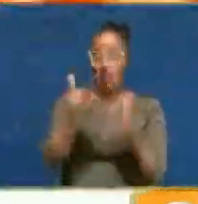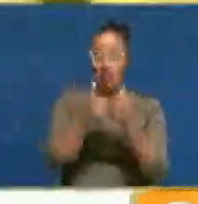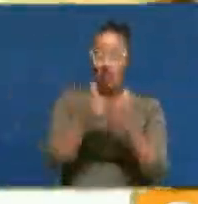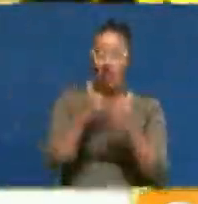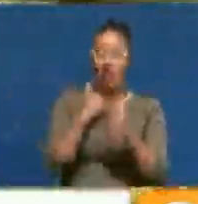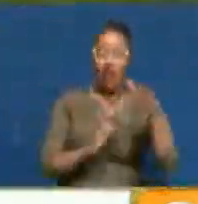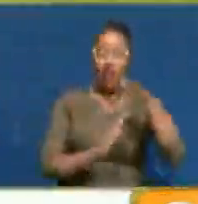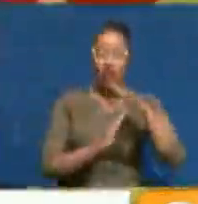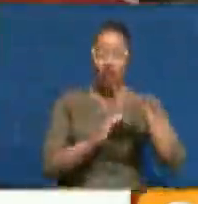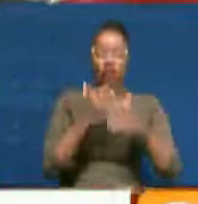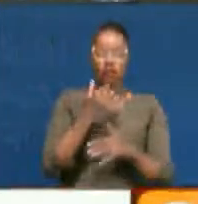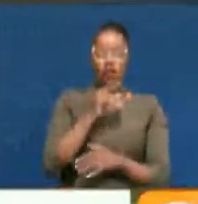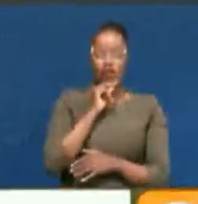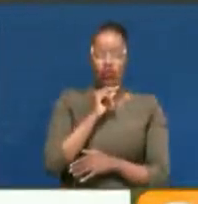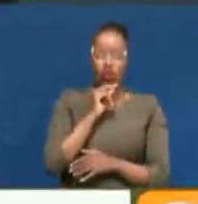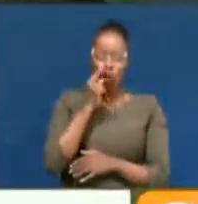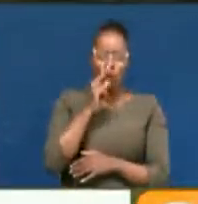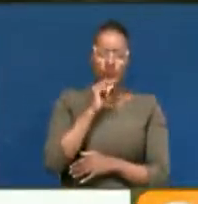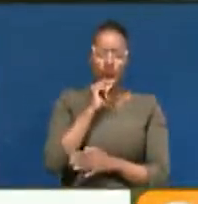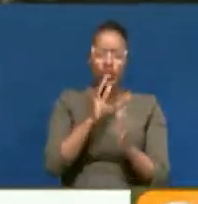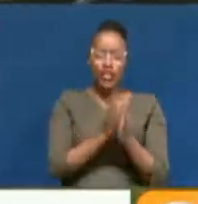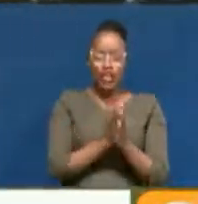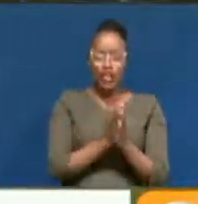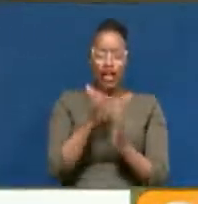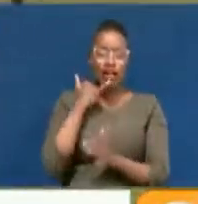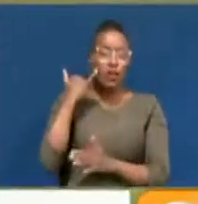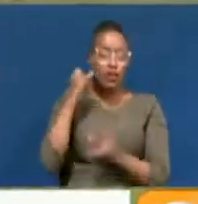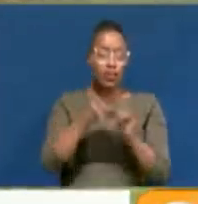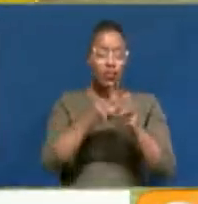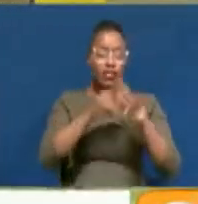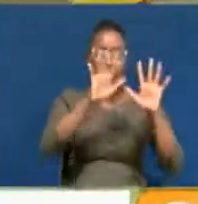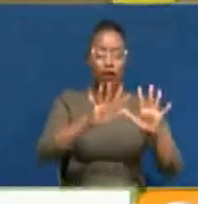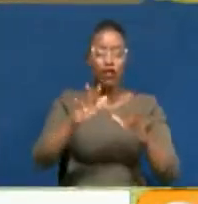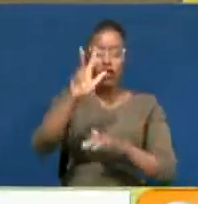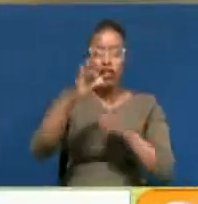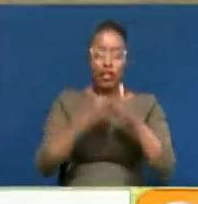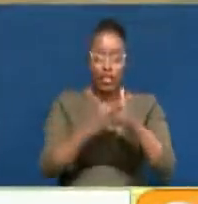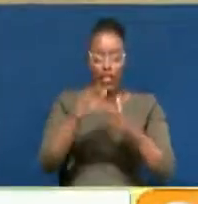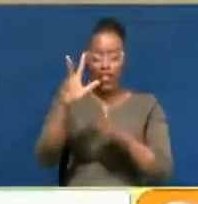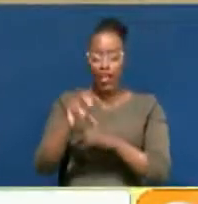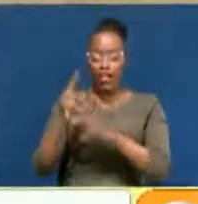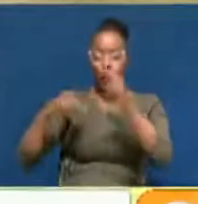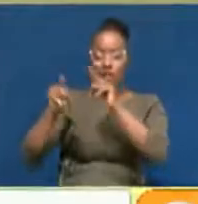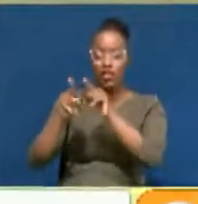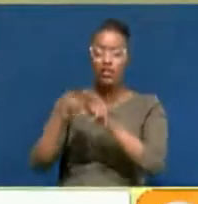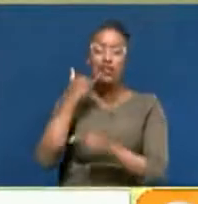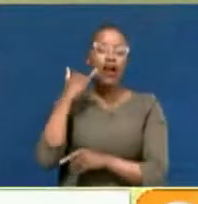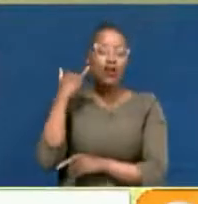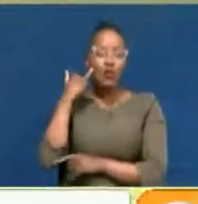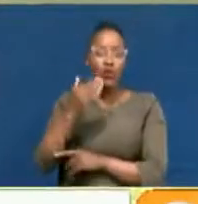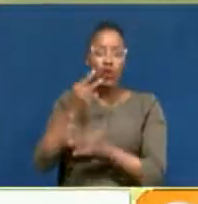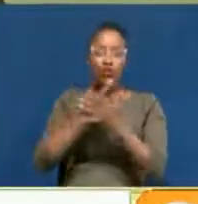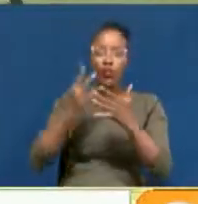between Top Fry Nakuru and Homeboys has been postponed. Mwamba began their campaign with a 38-13 win over Top Fry Nakuru just over